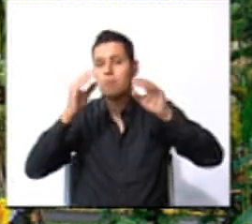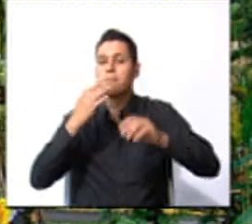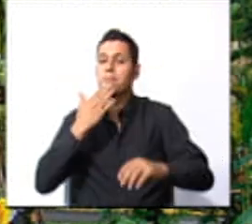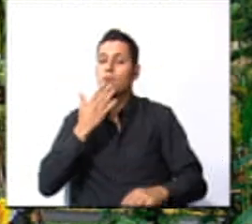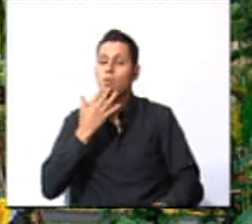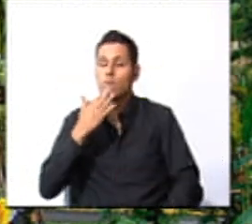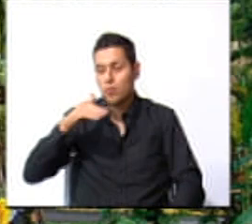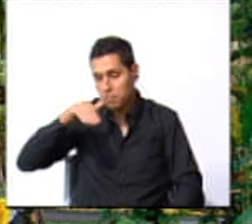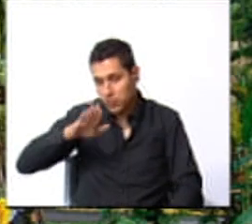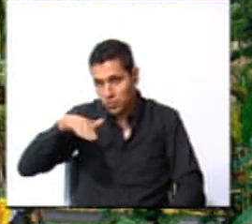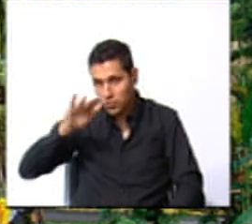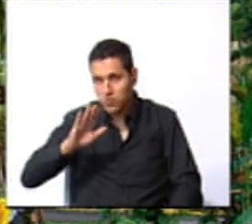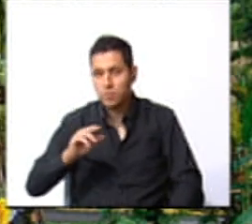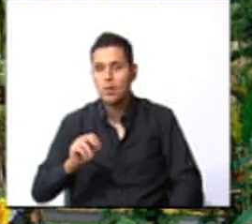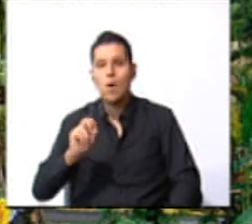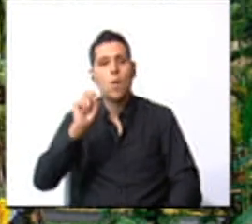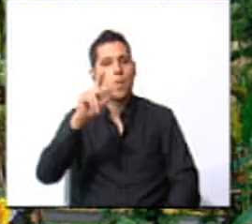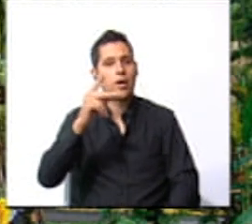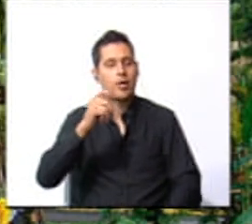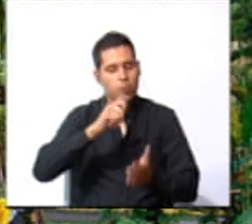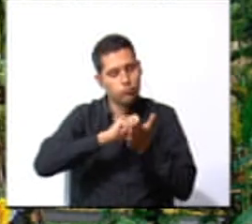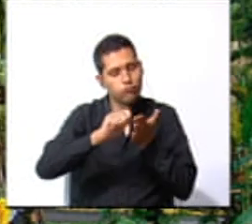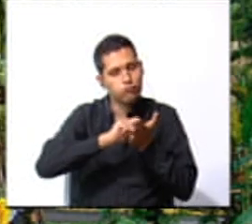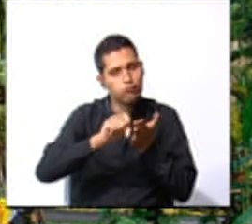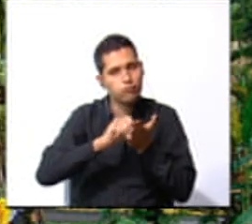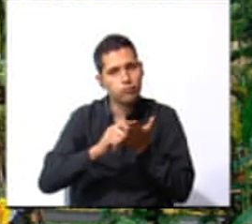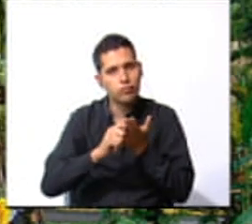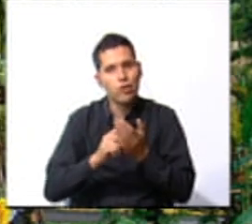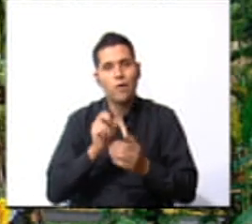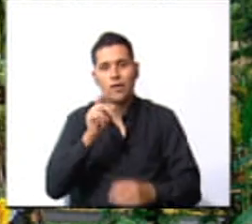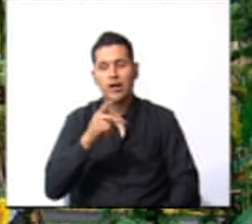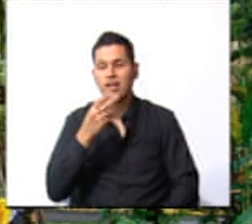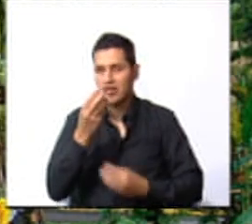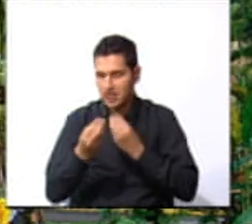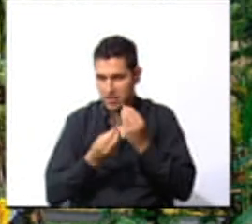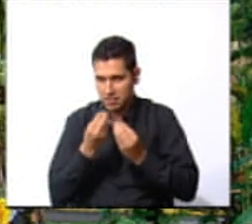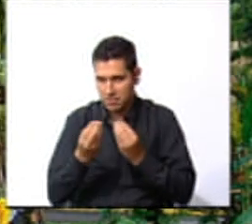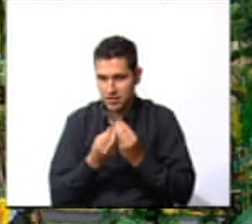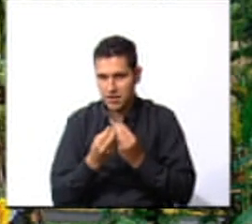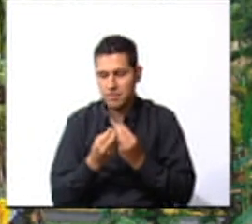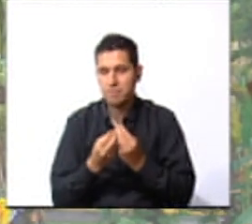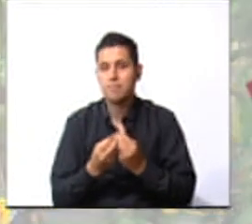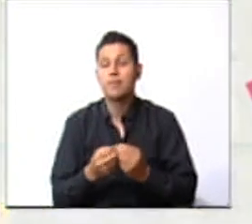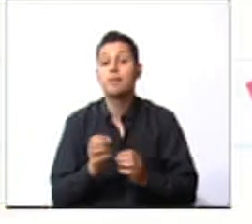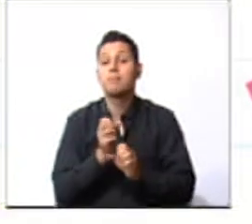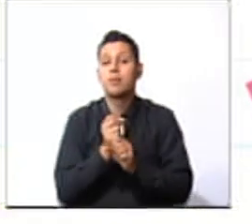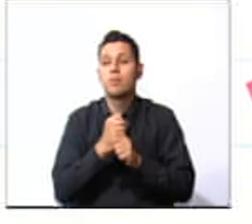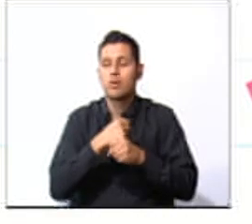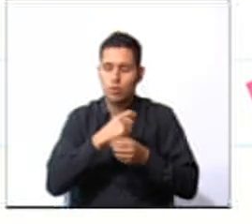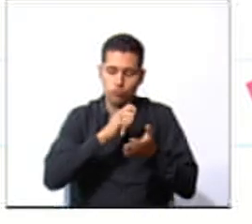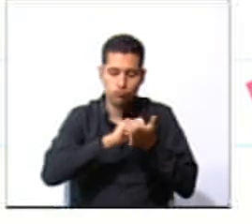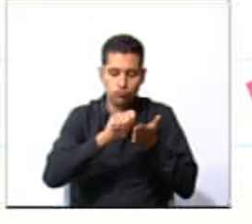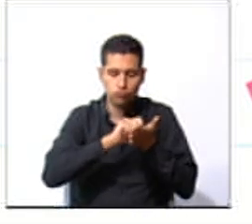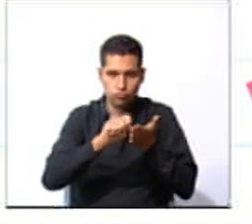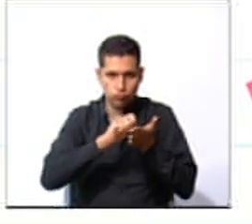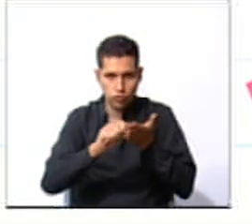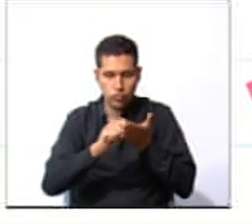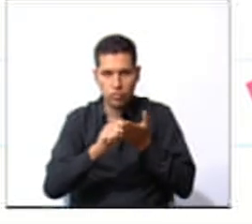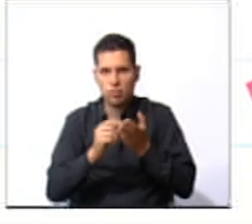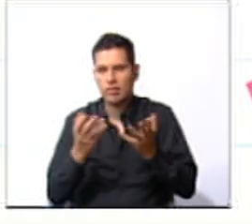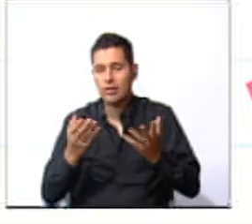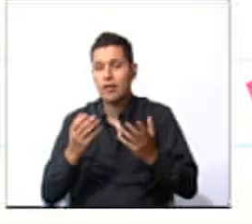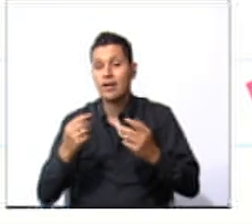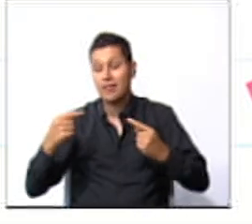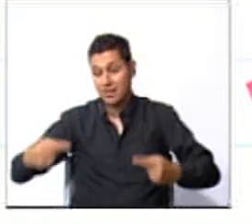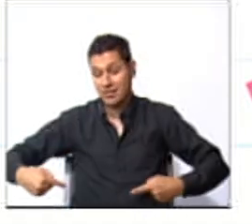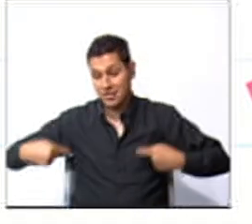Okay, take notes. You are going to write a text about the ox cart.